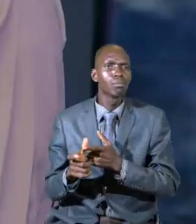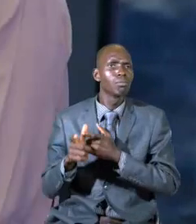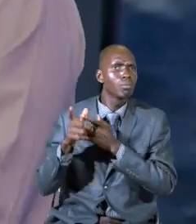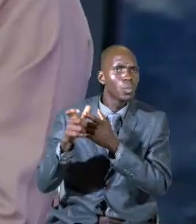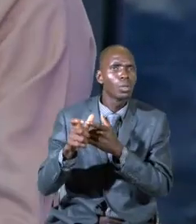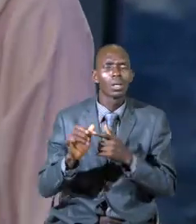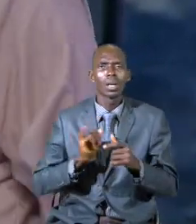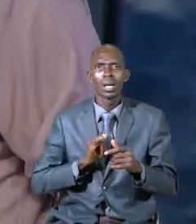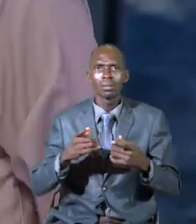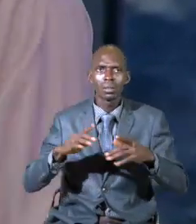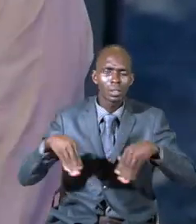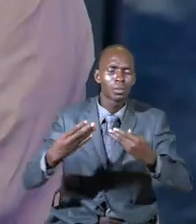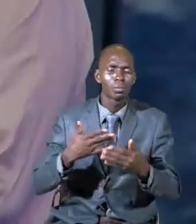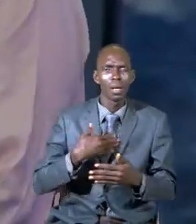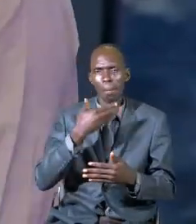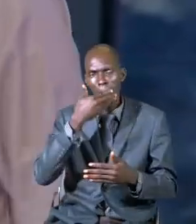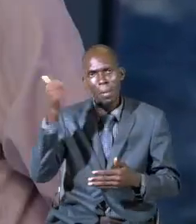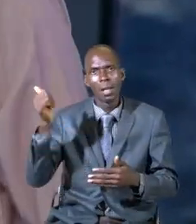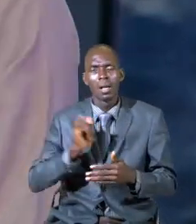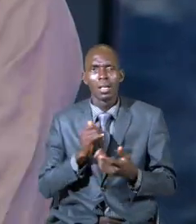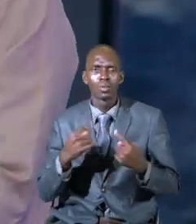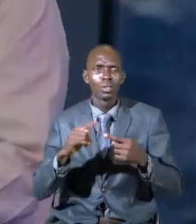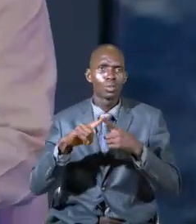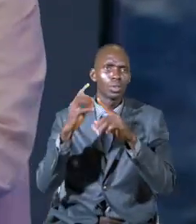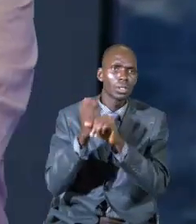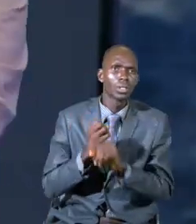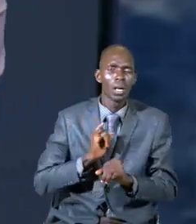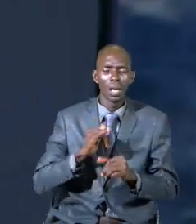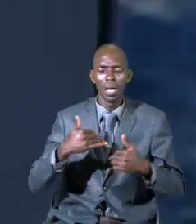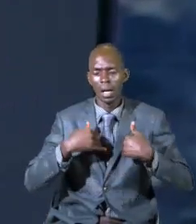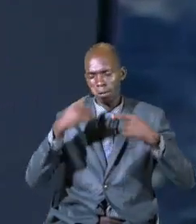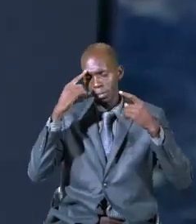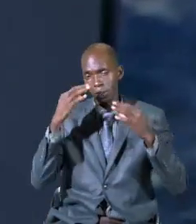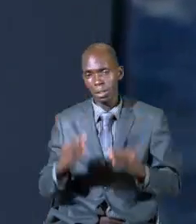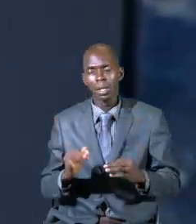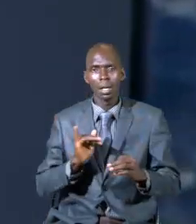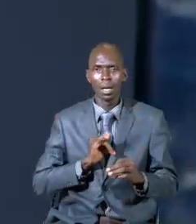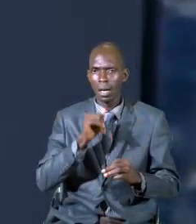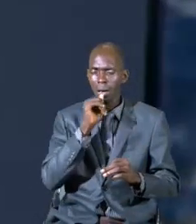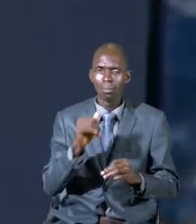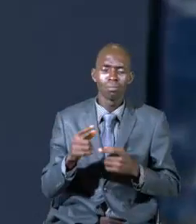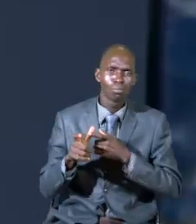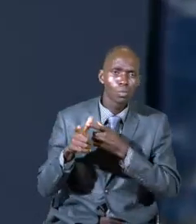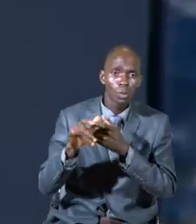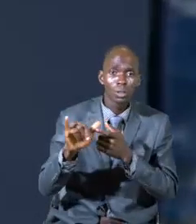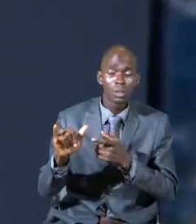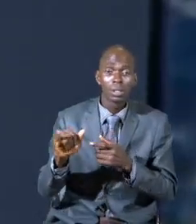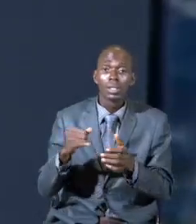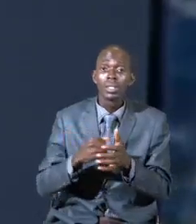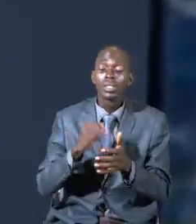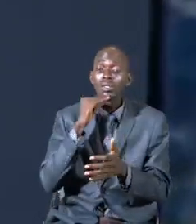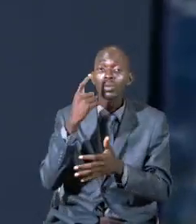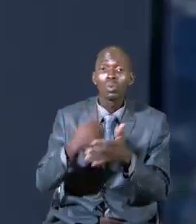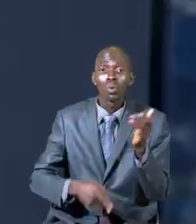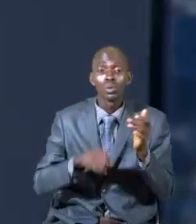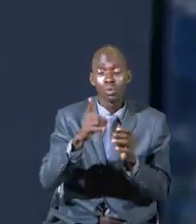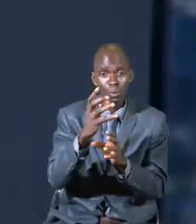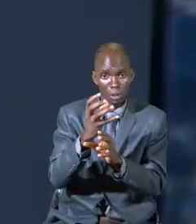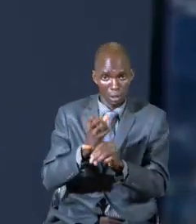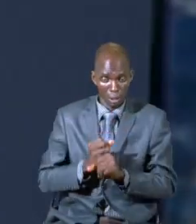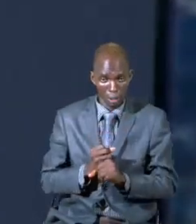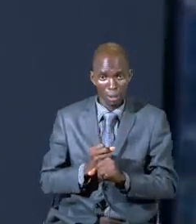I'm trying to achieve, I have determination, and I'm running. It's what you achieve that speaks for